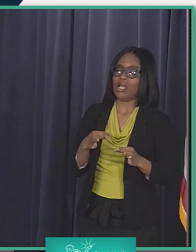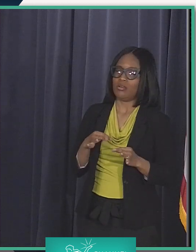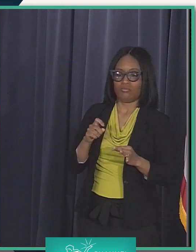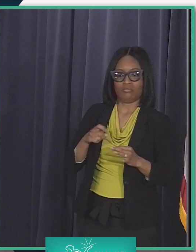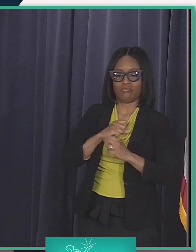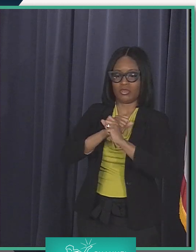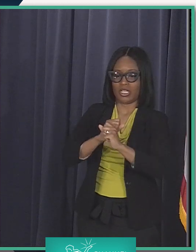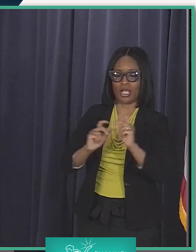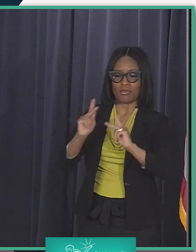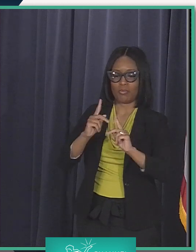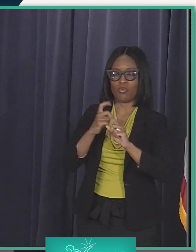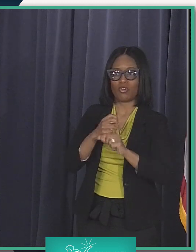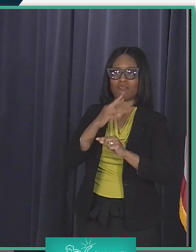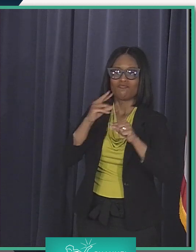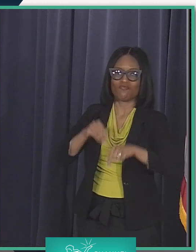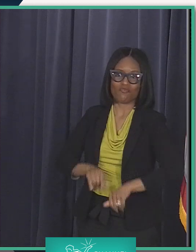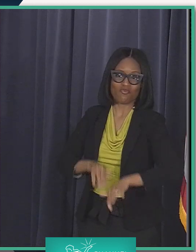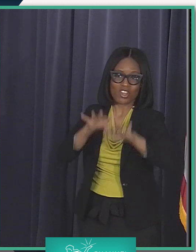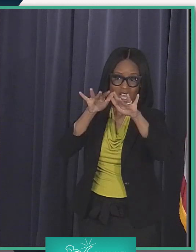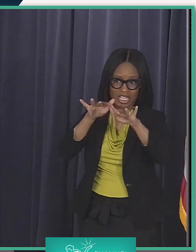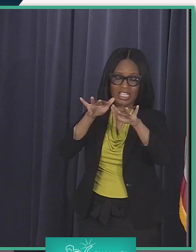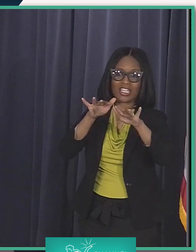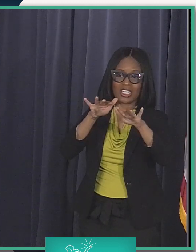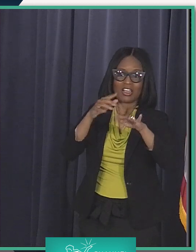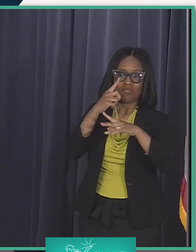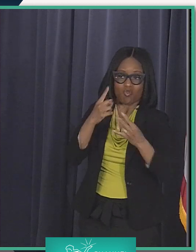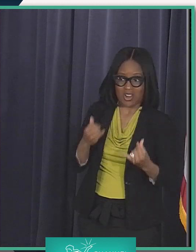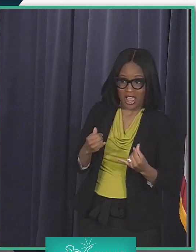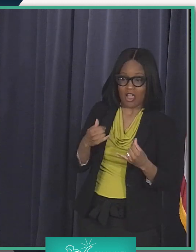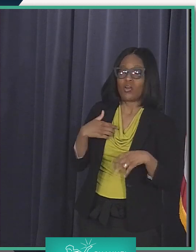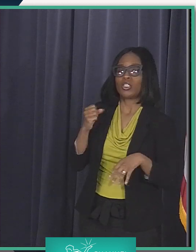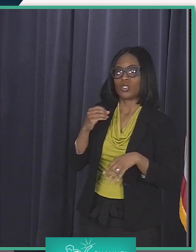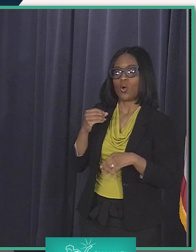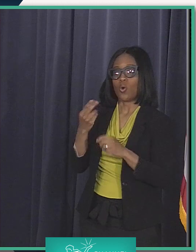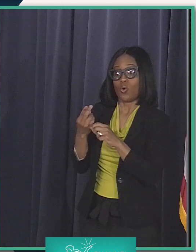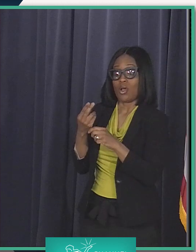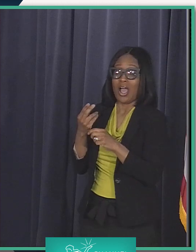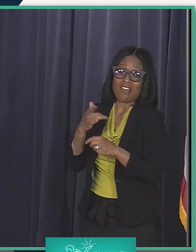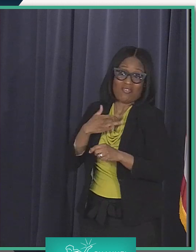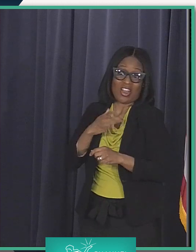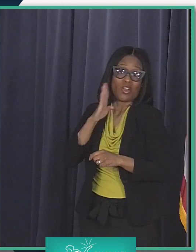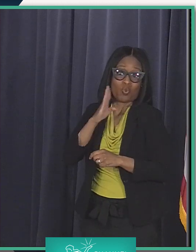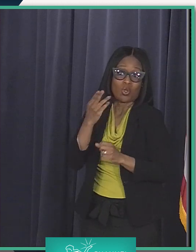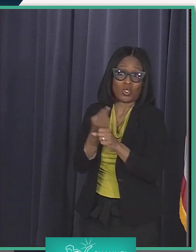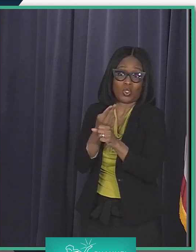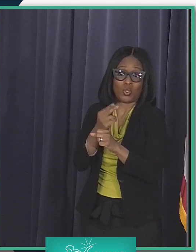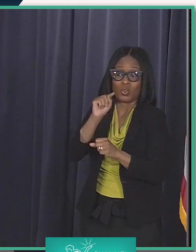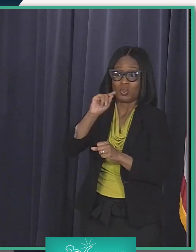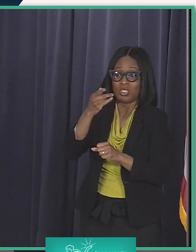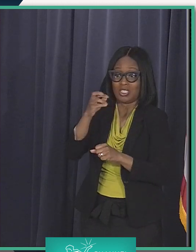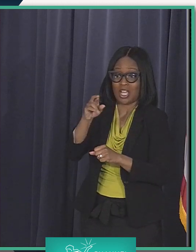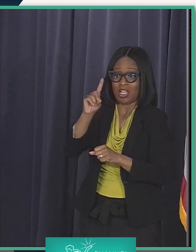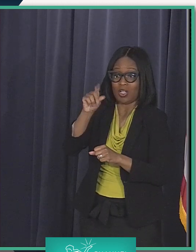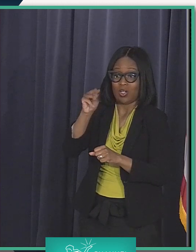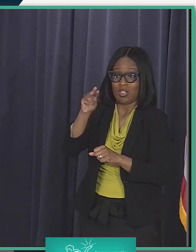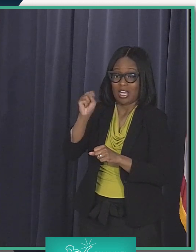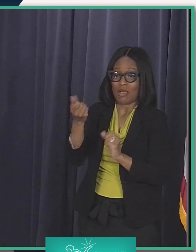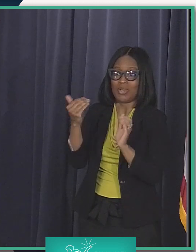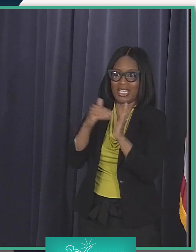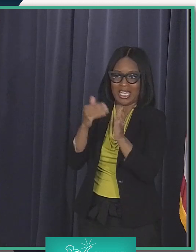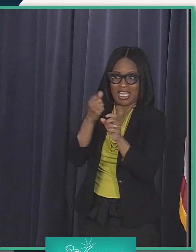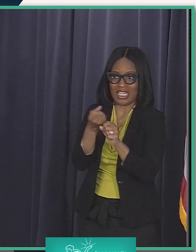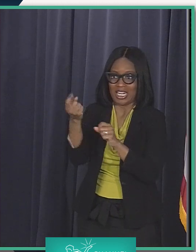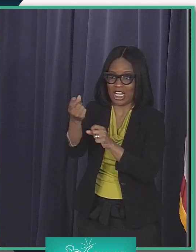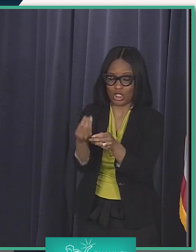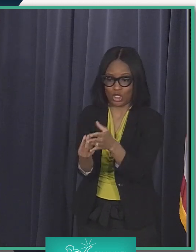protect people from flooding this year. My guess is we will be using the Tiger dams again next spring. Now, either the water levels go down